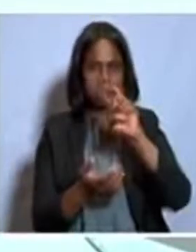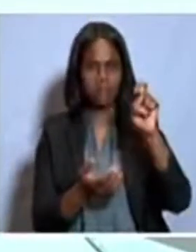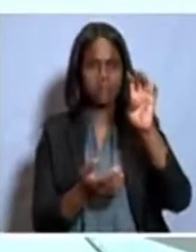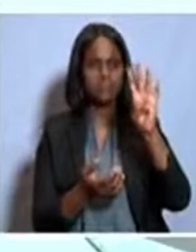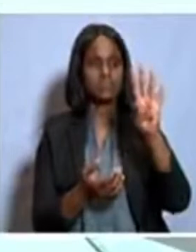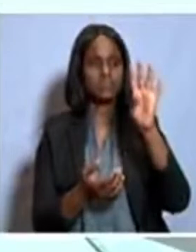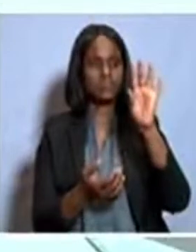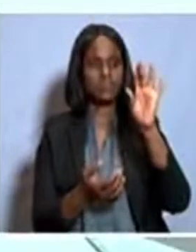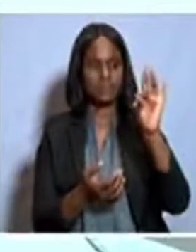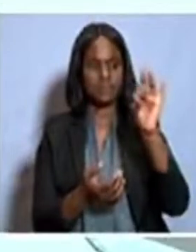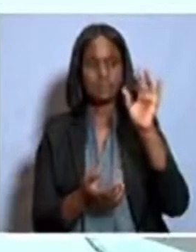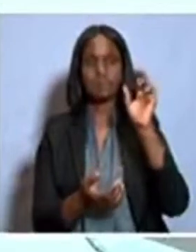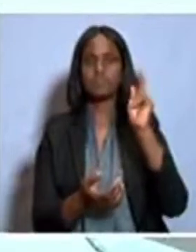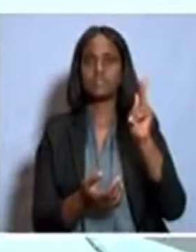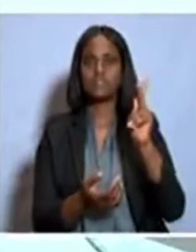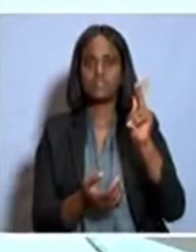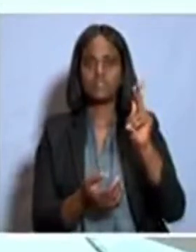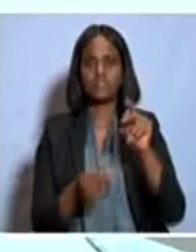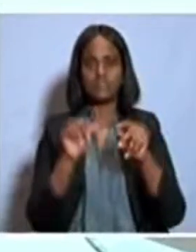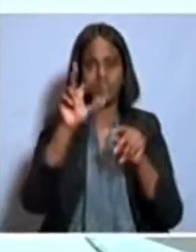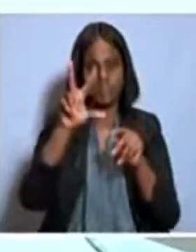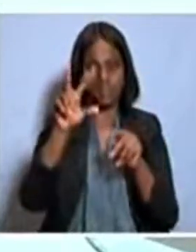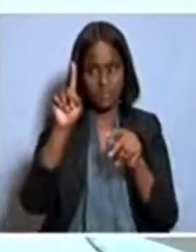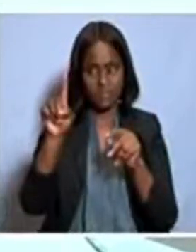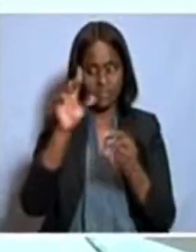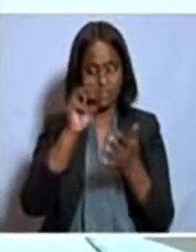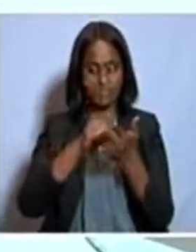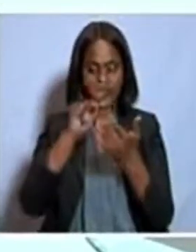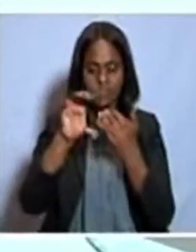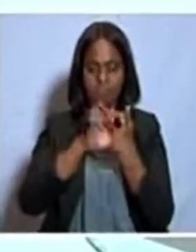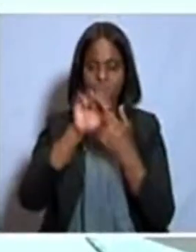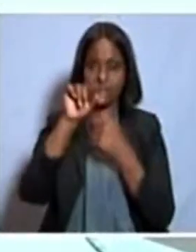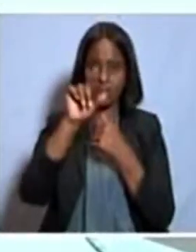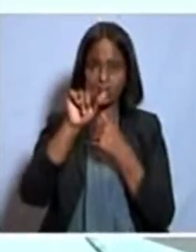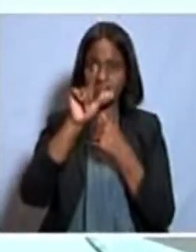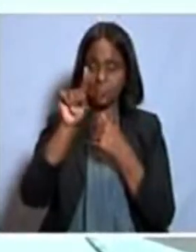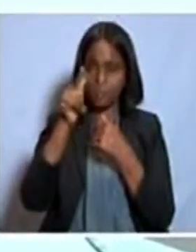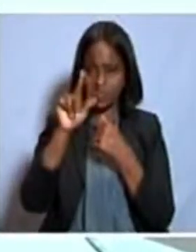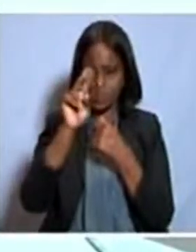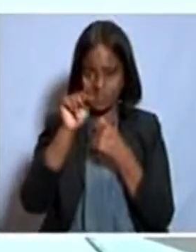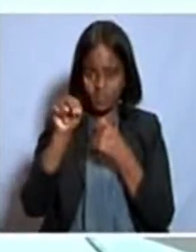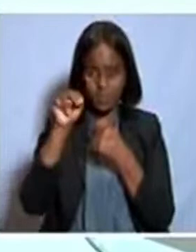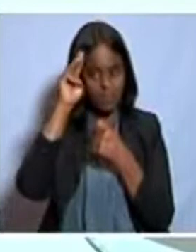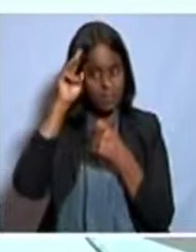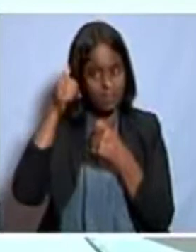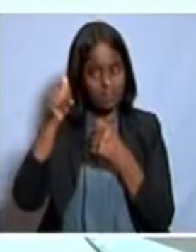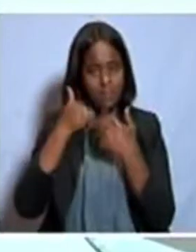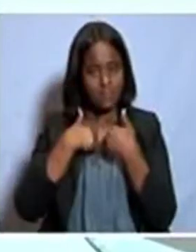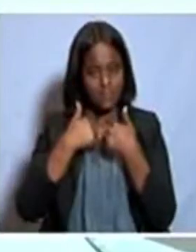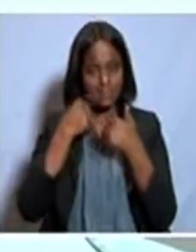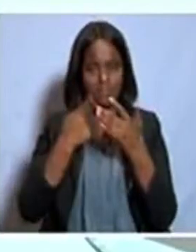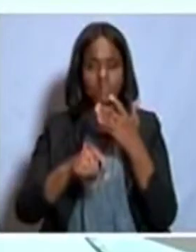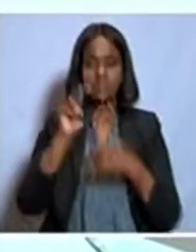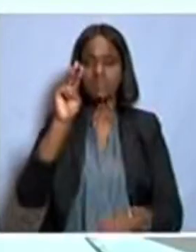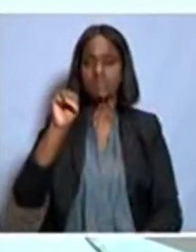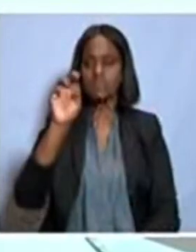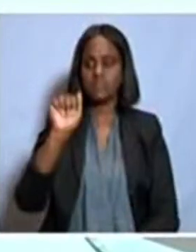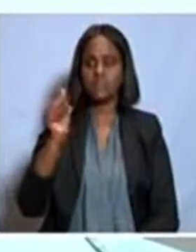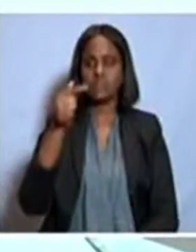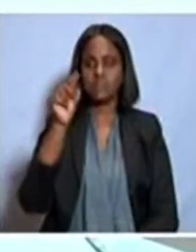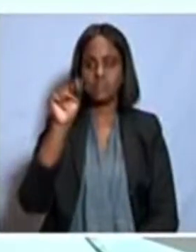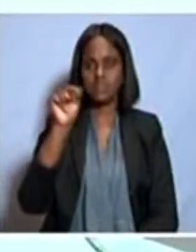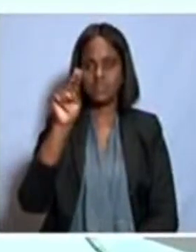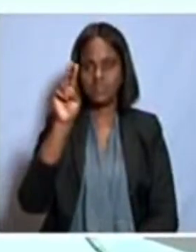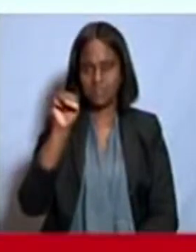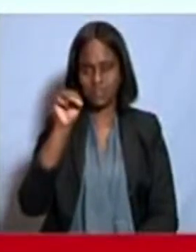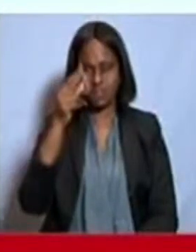61,248 kwacha. On 31st March 2022, the Ministry entered into a contract with Magnum Security Services for a